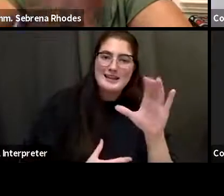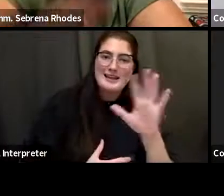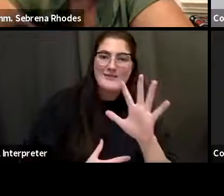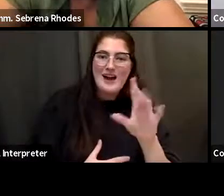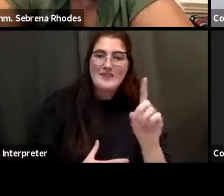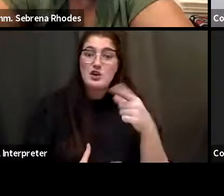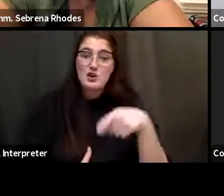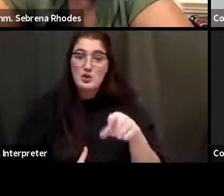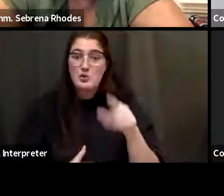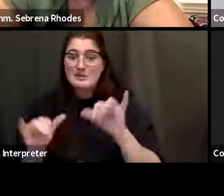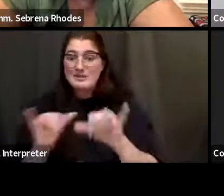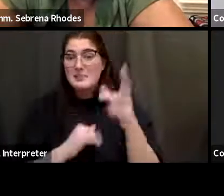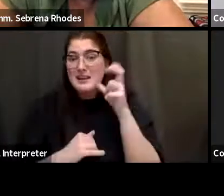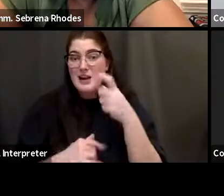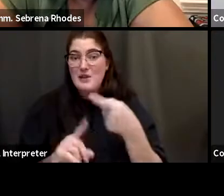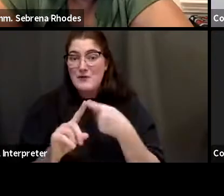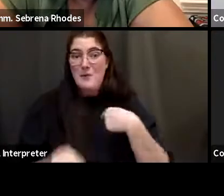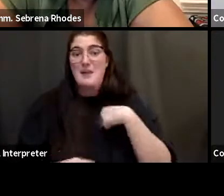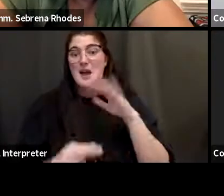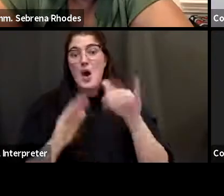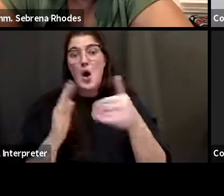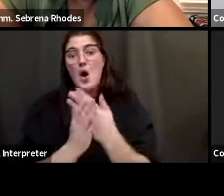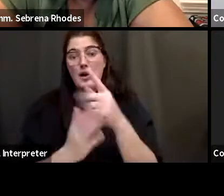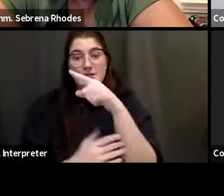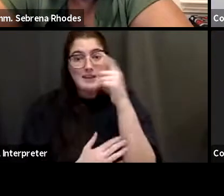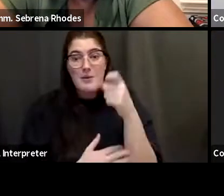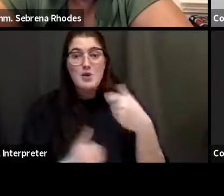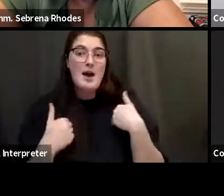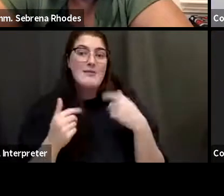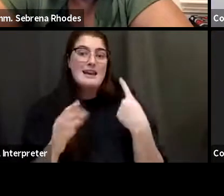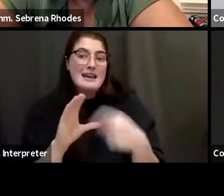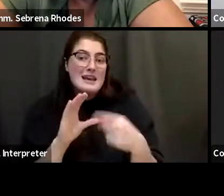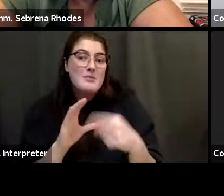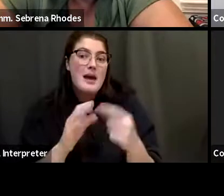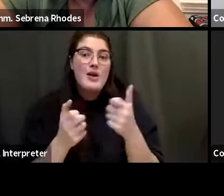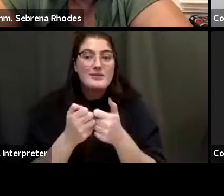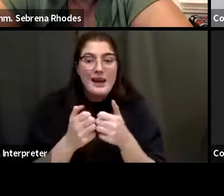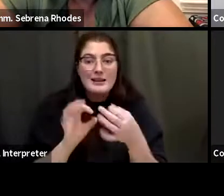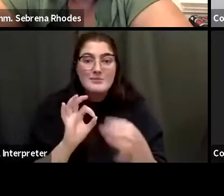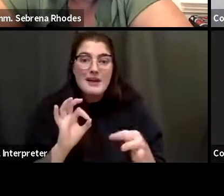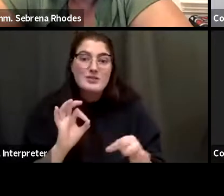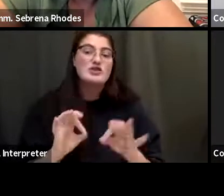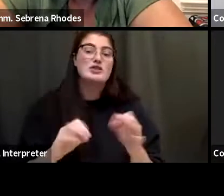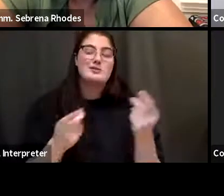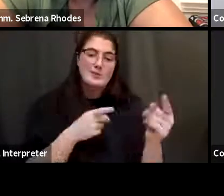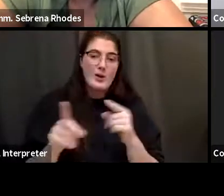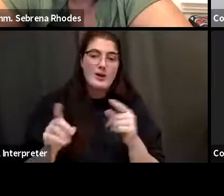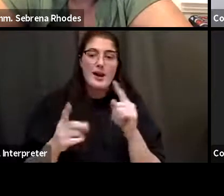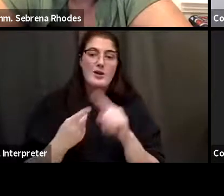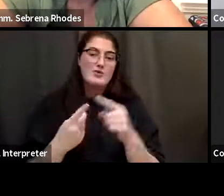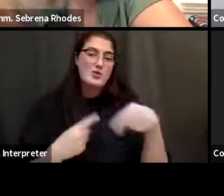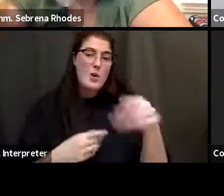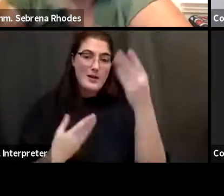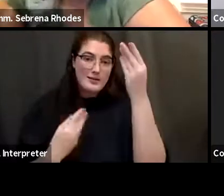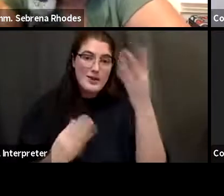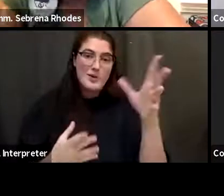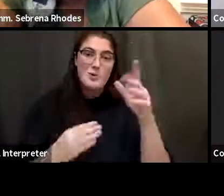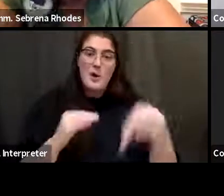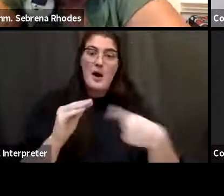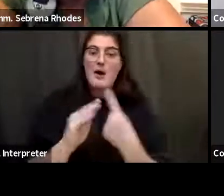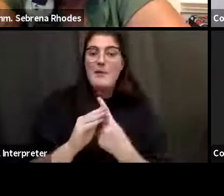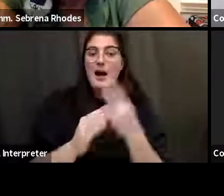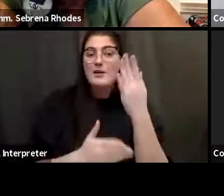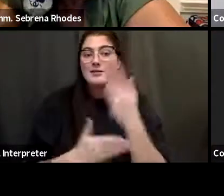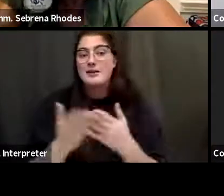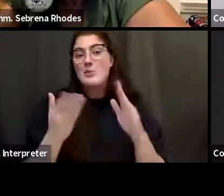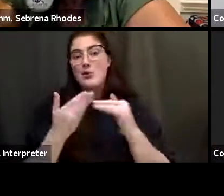all summer. There will be emails and text messages going out to you to let you know about some